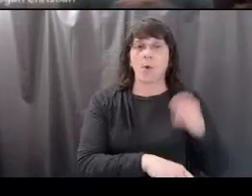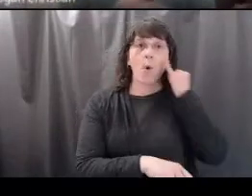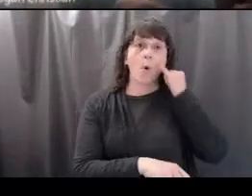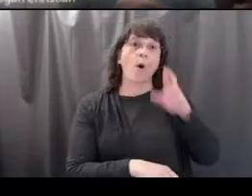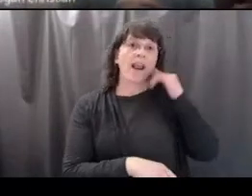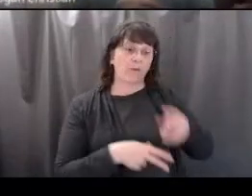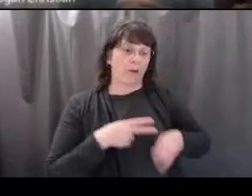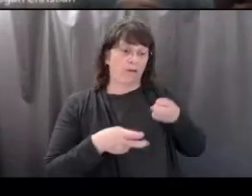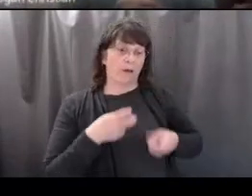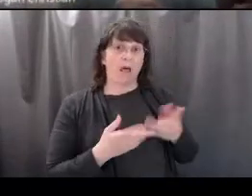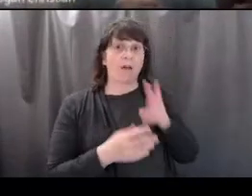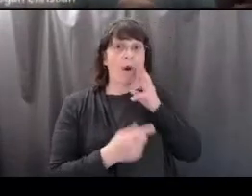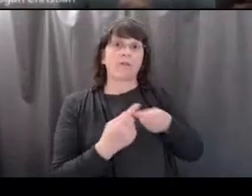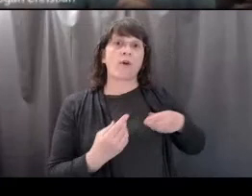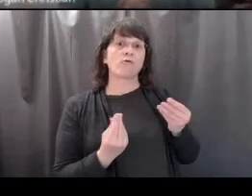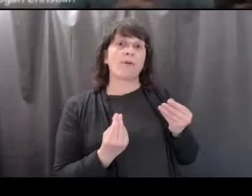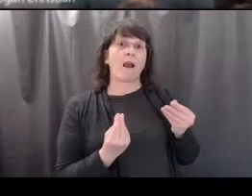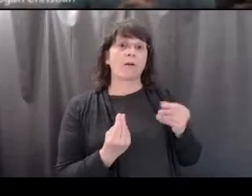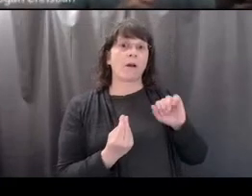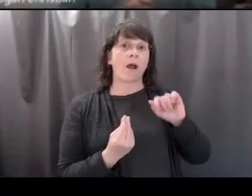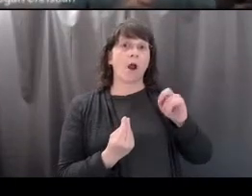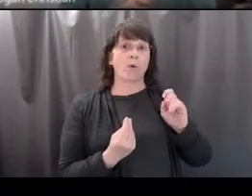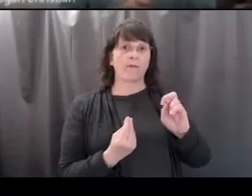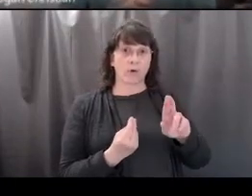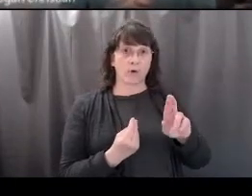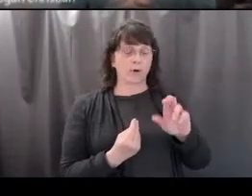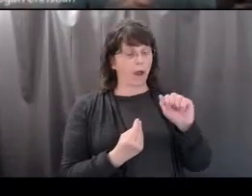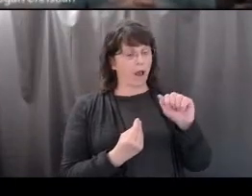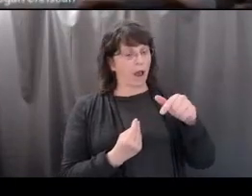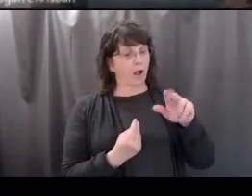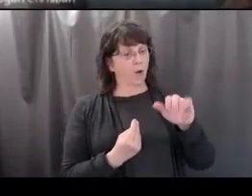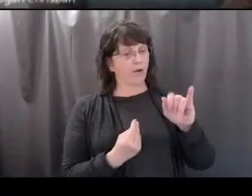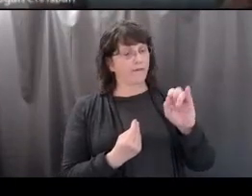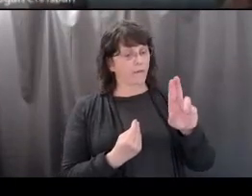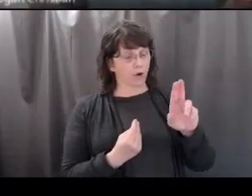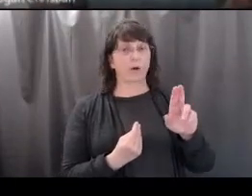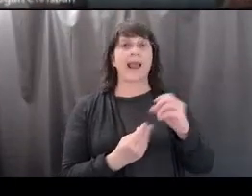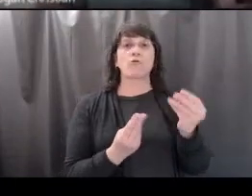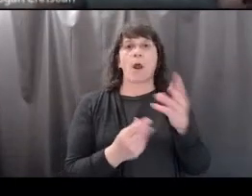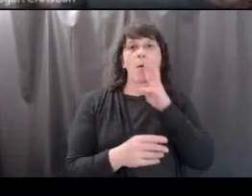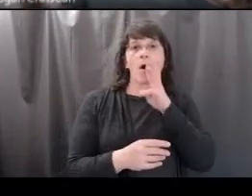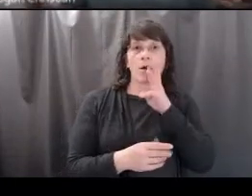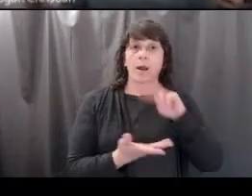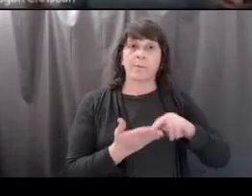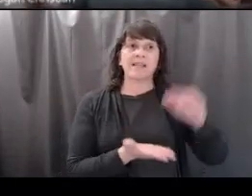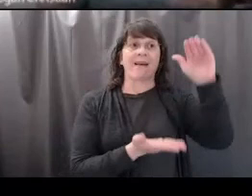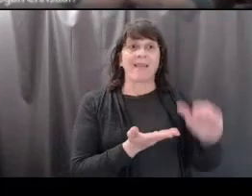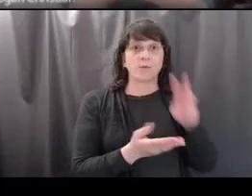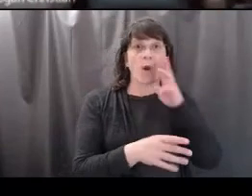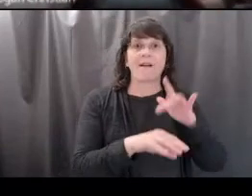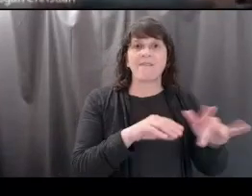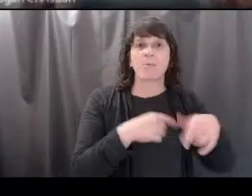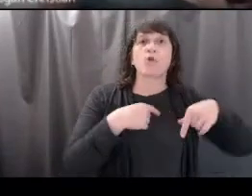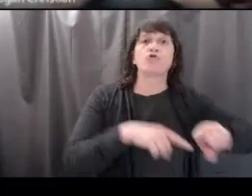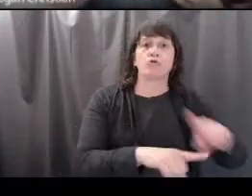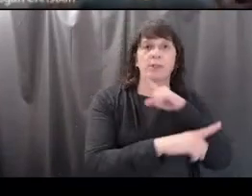of water from the ground, from aquifers and groundwater, then there's less available water during times of drought, and we